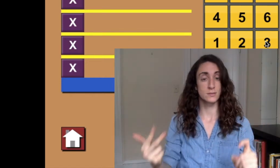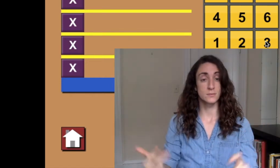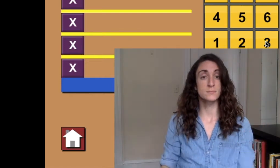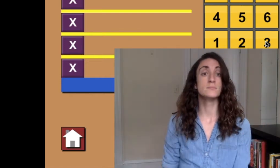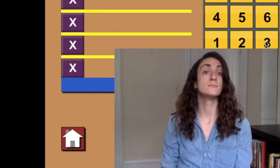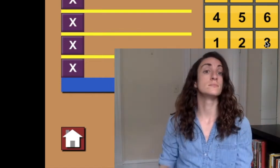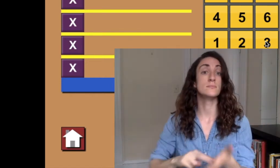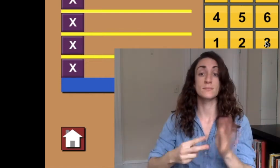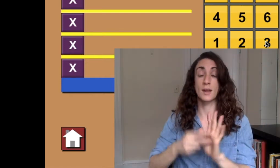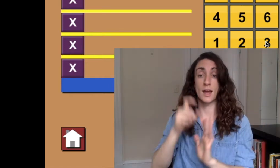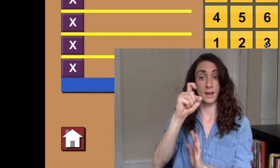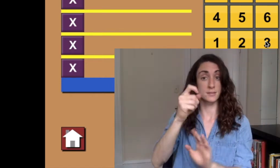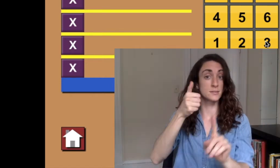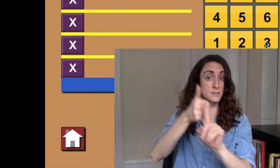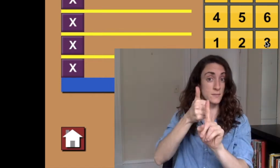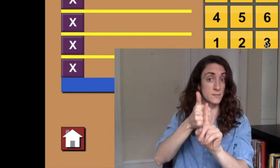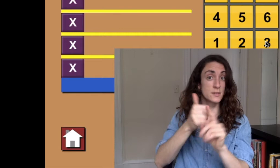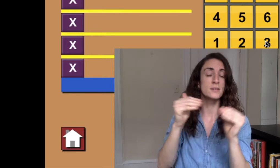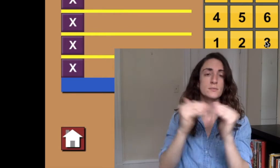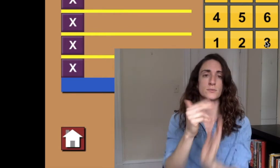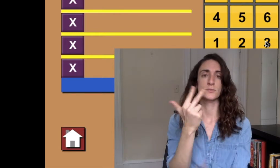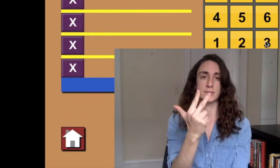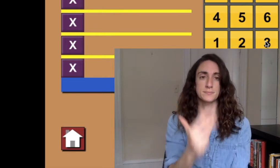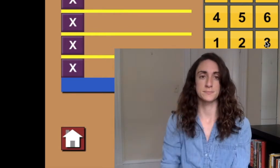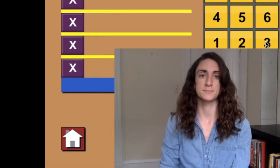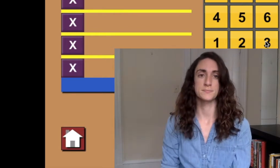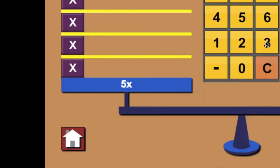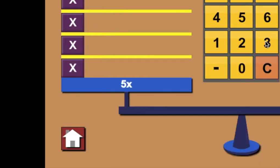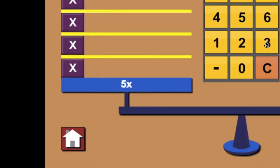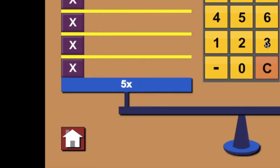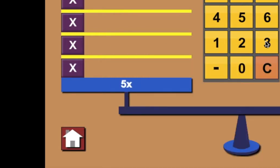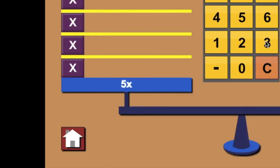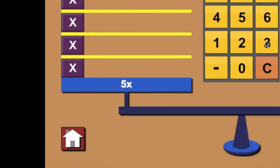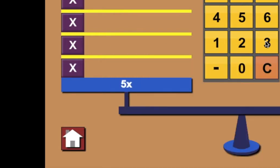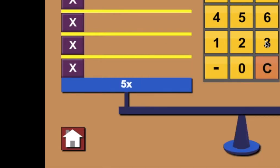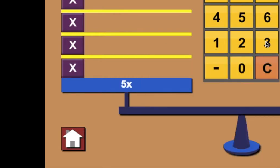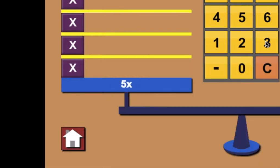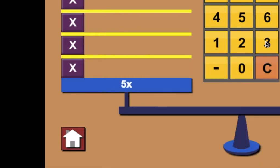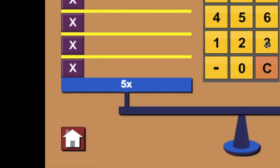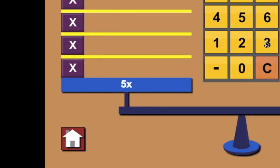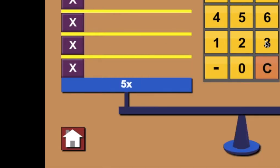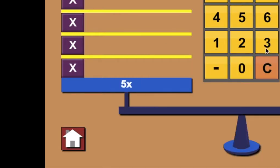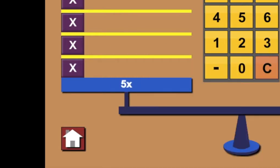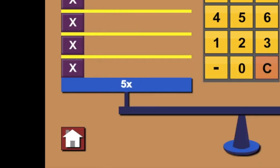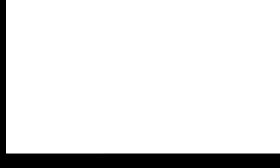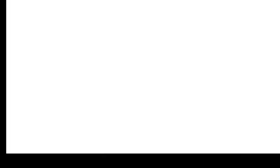corresponds to 3 on the other side. So x is equal to 3.